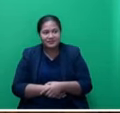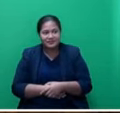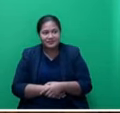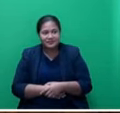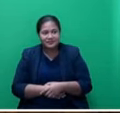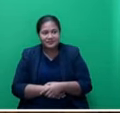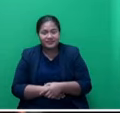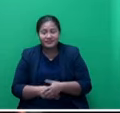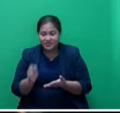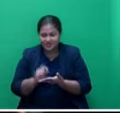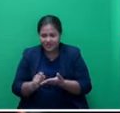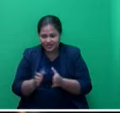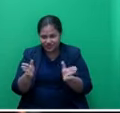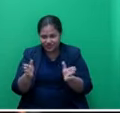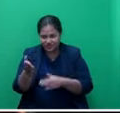Secretary General.